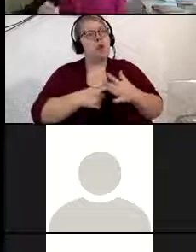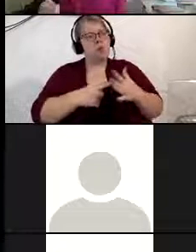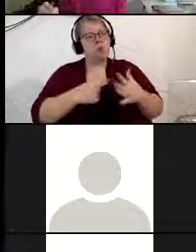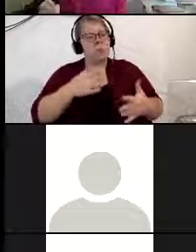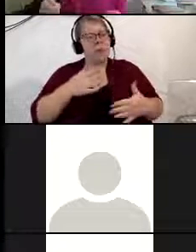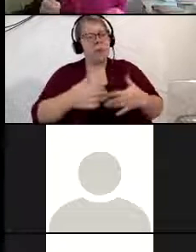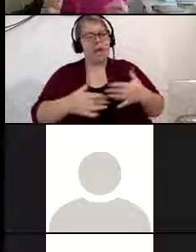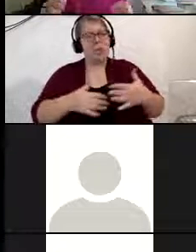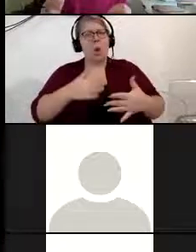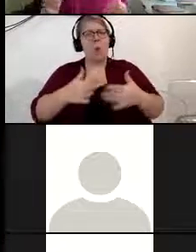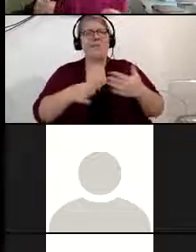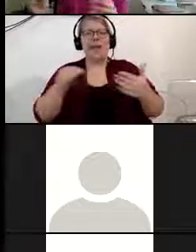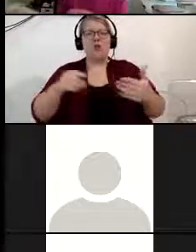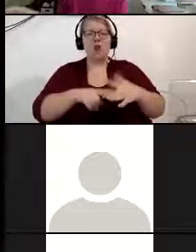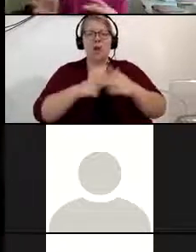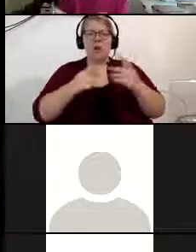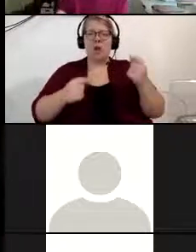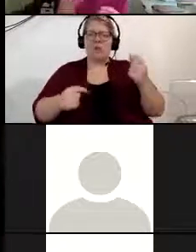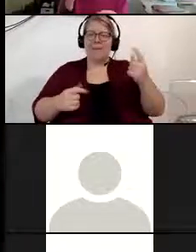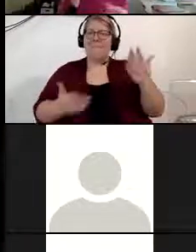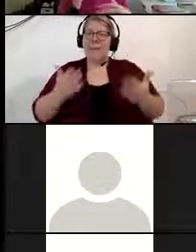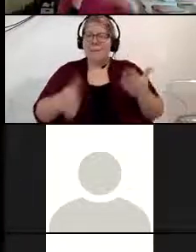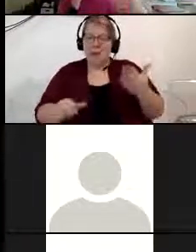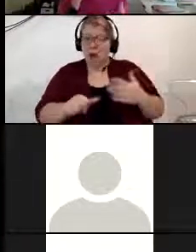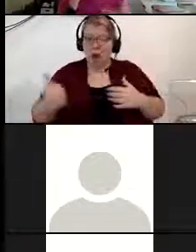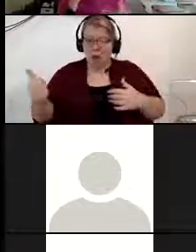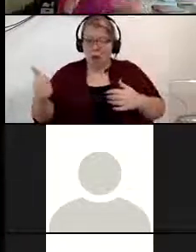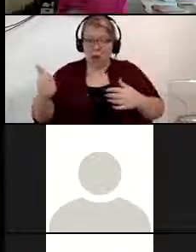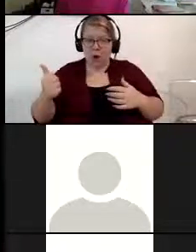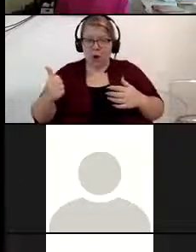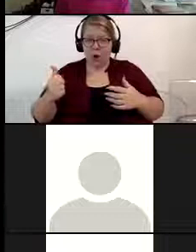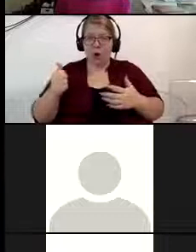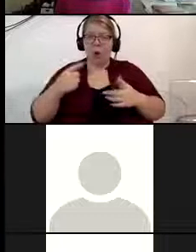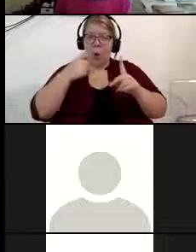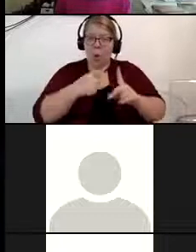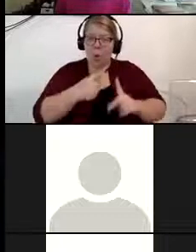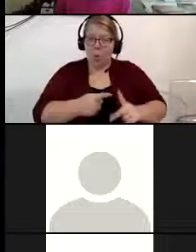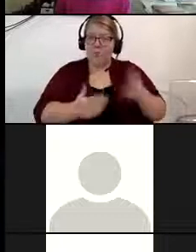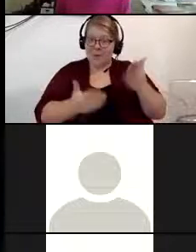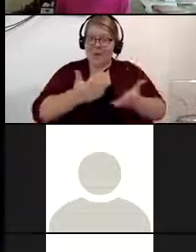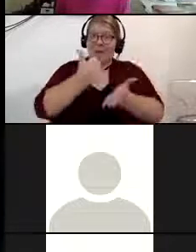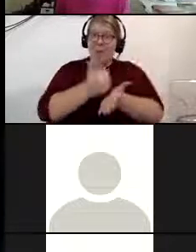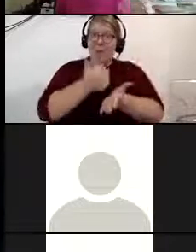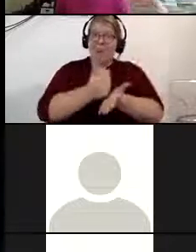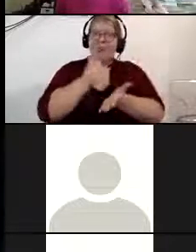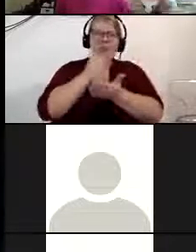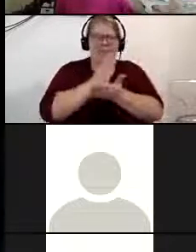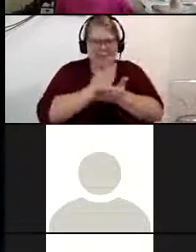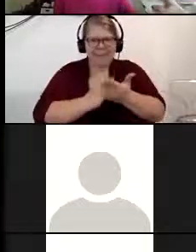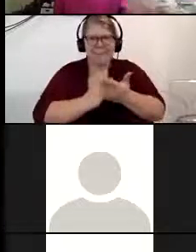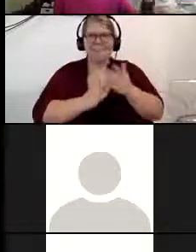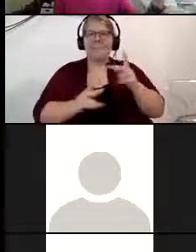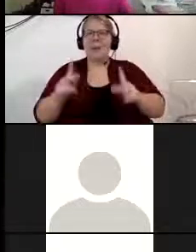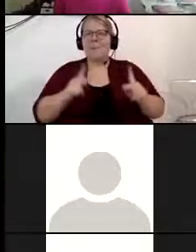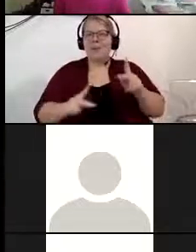to understand that there may be other goals that can be helpful for some individuals, and that